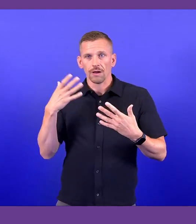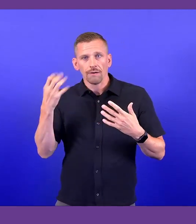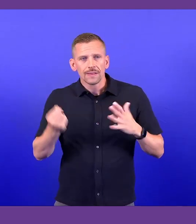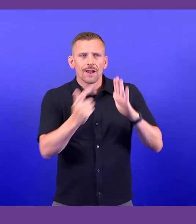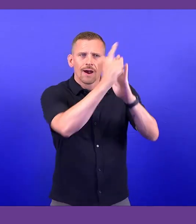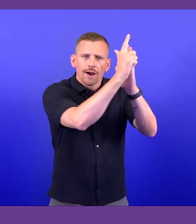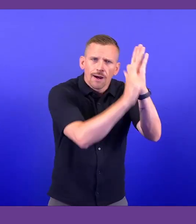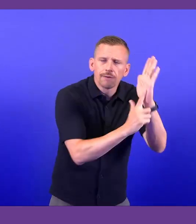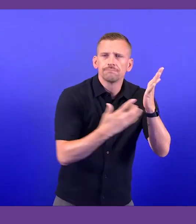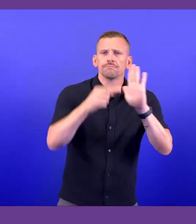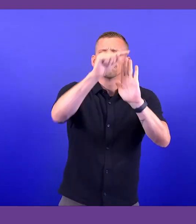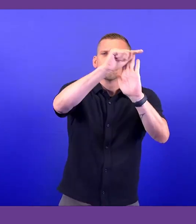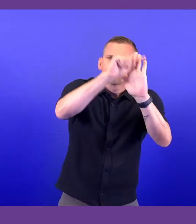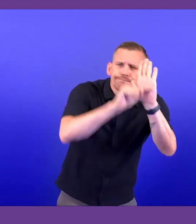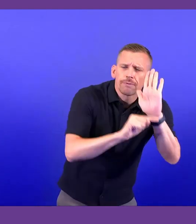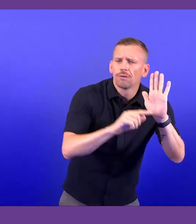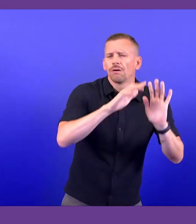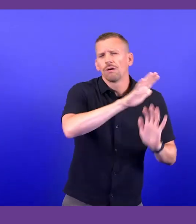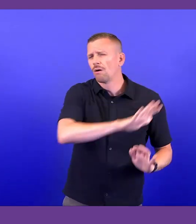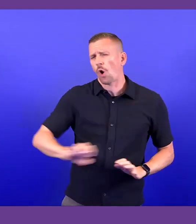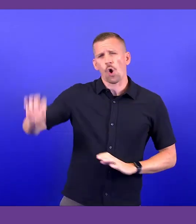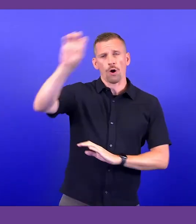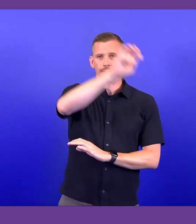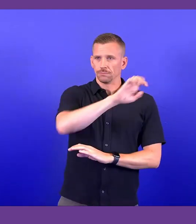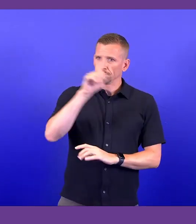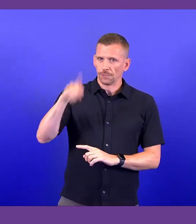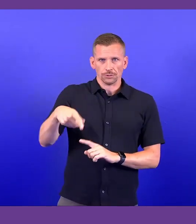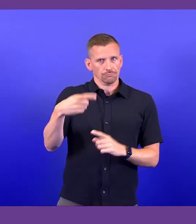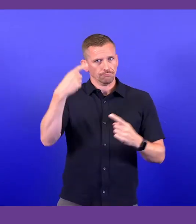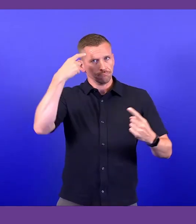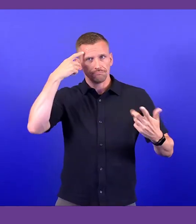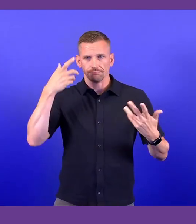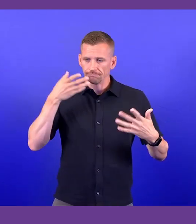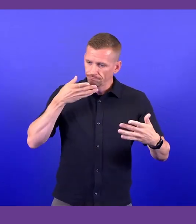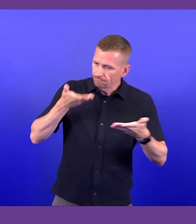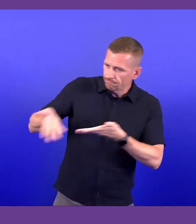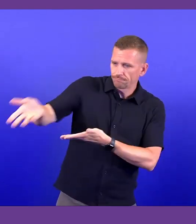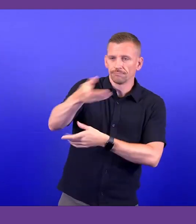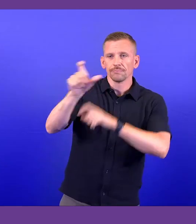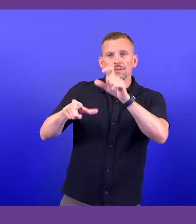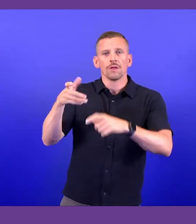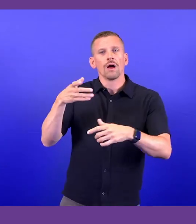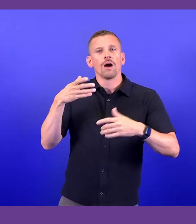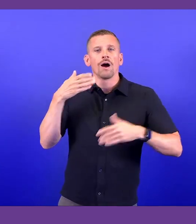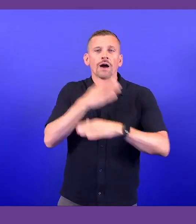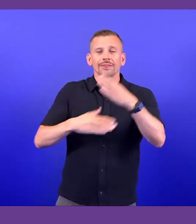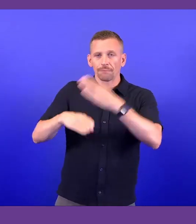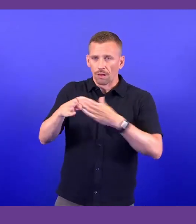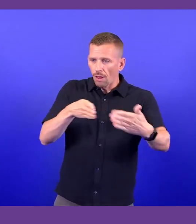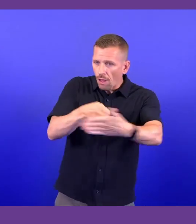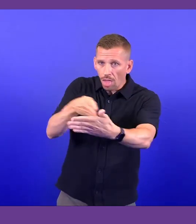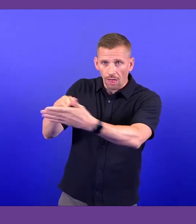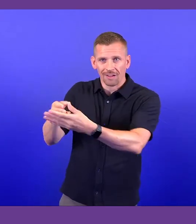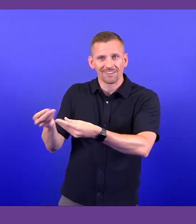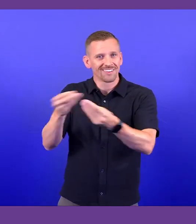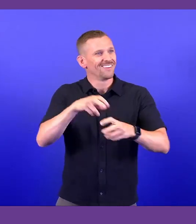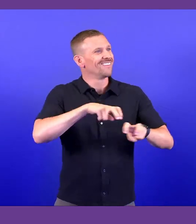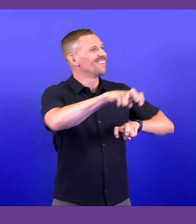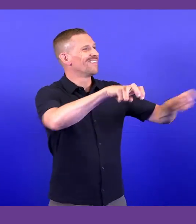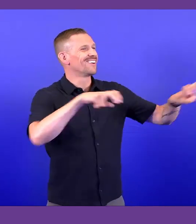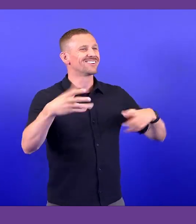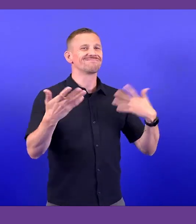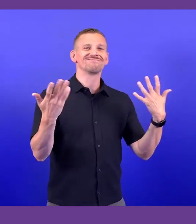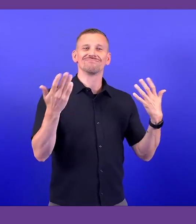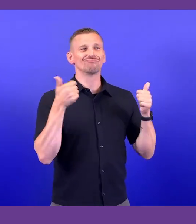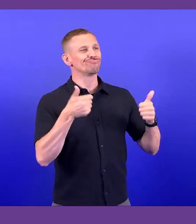in Europe, people with disabilities have problems every day still to travel. So what I want to do this afternoon in the brief